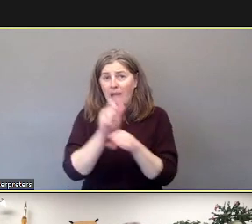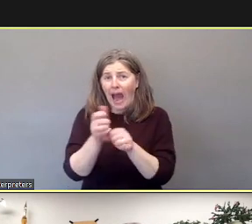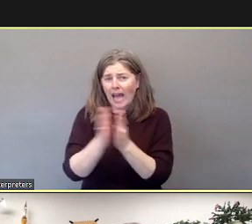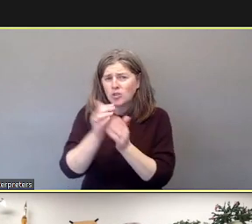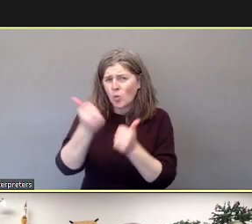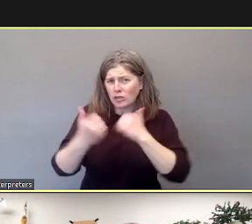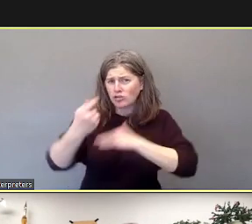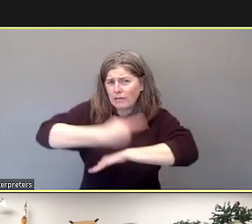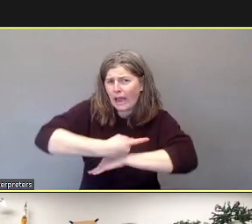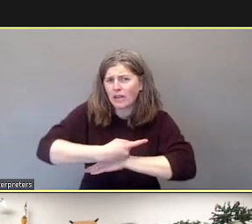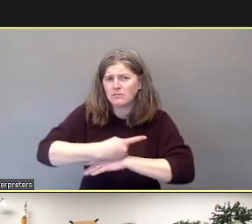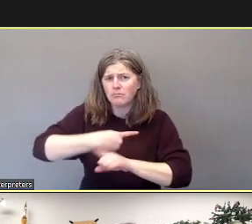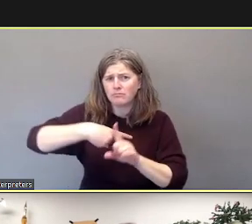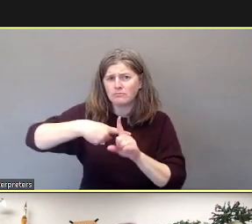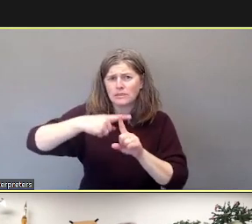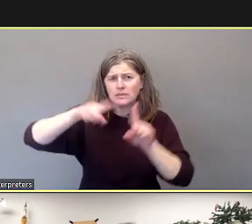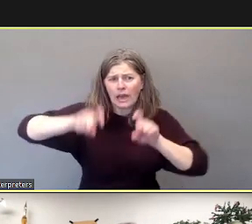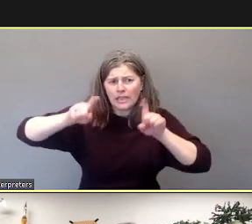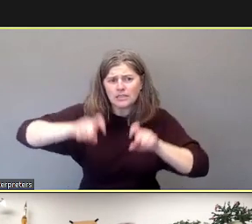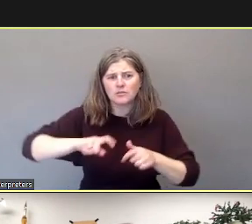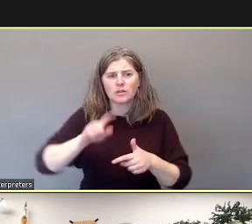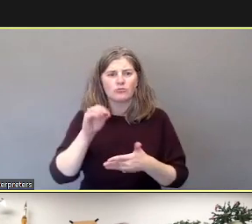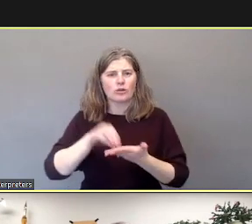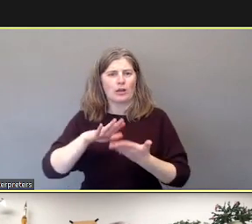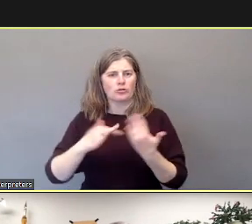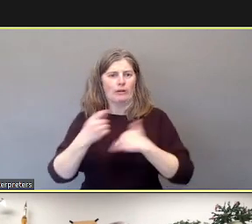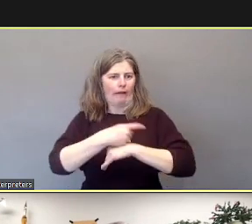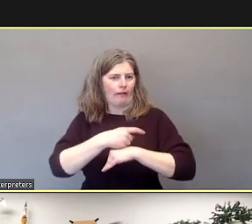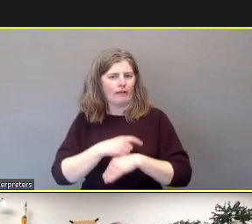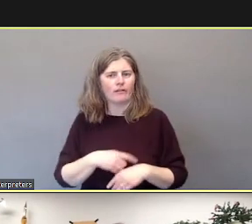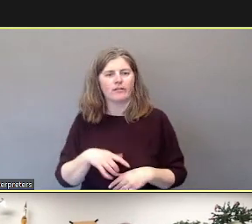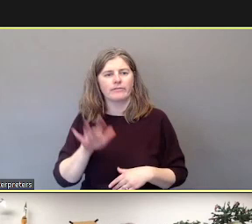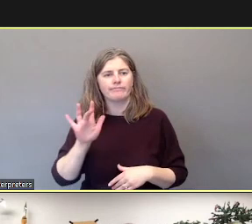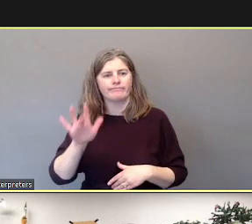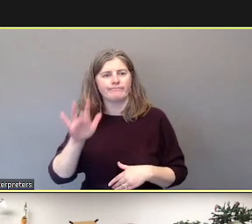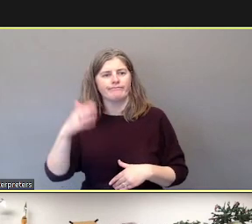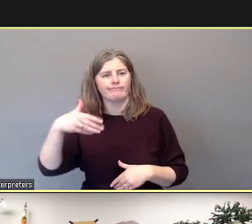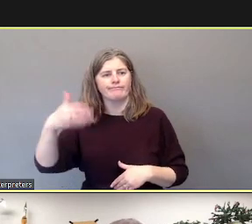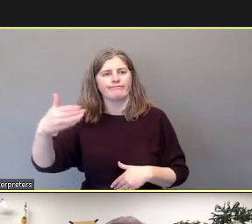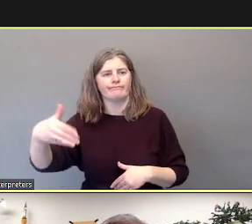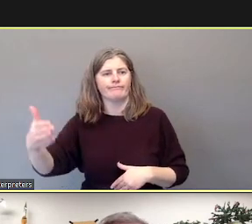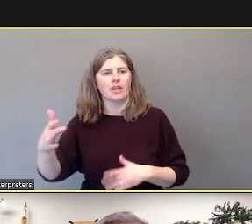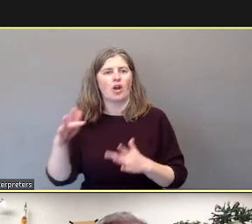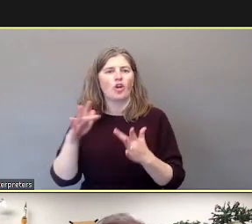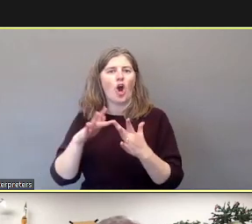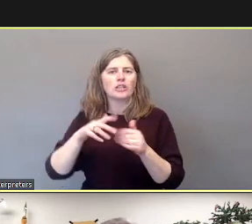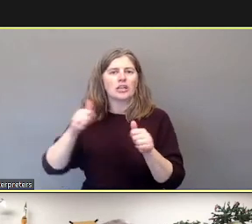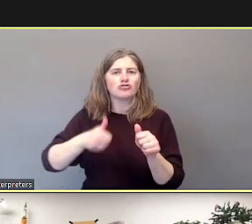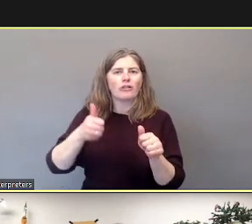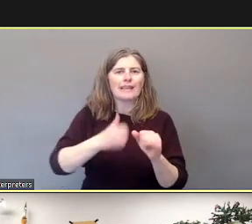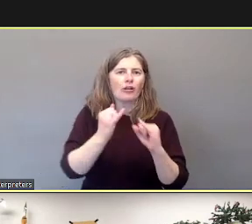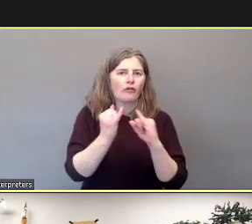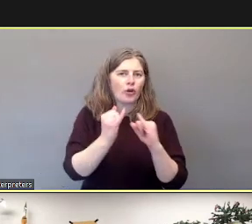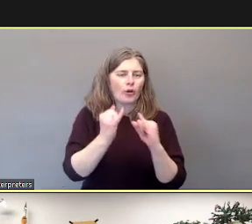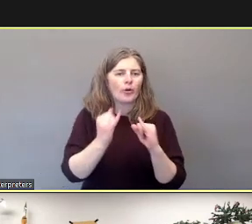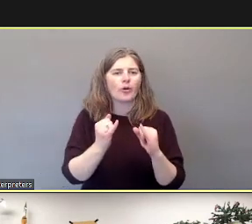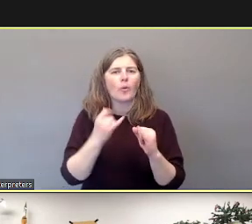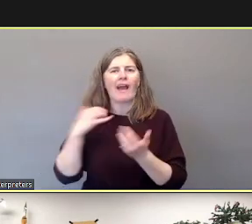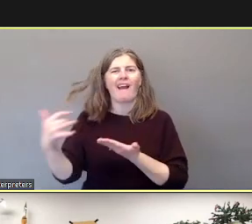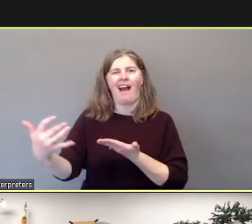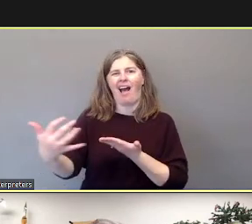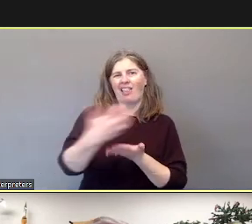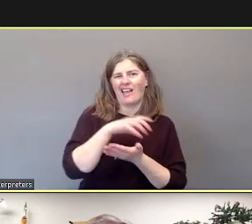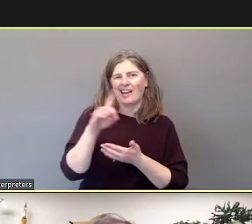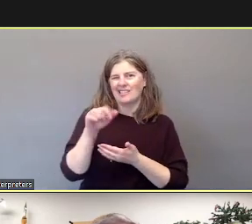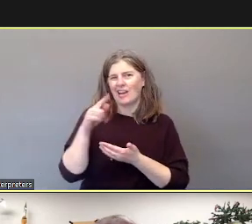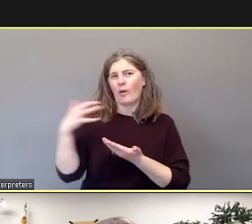what date did you do it? And you can put in the date. And then basically you go through a contact tracing interview so we can collect data that we collected